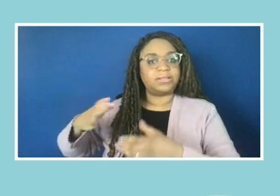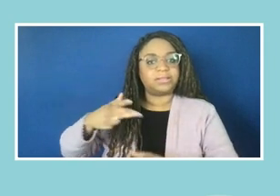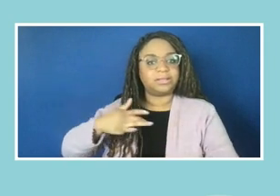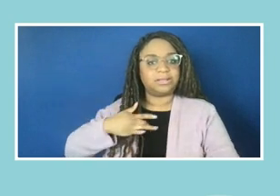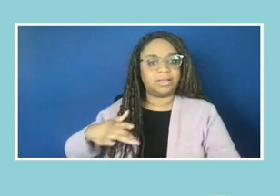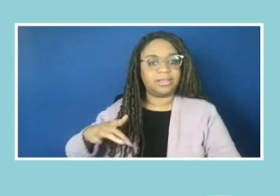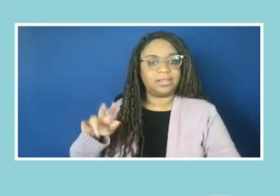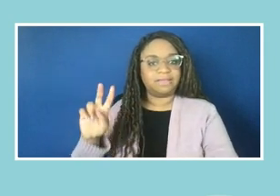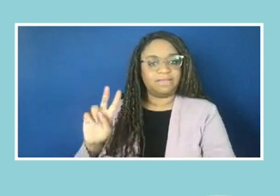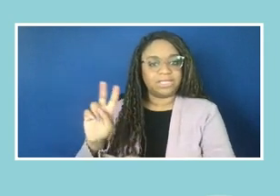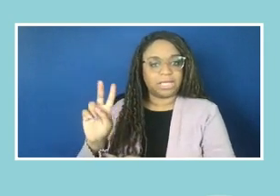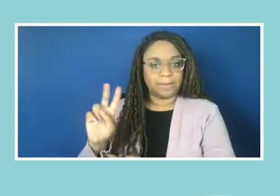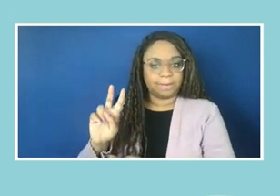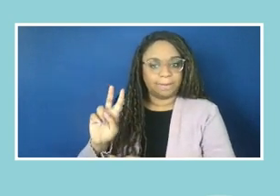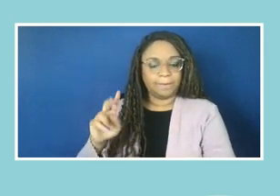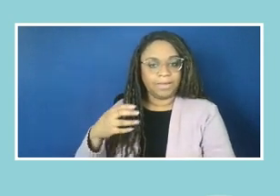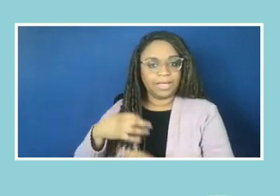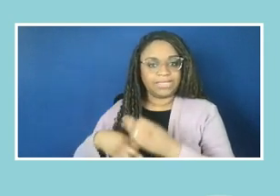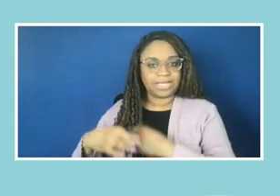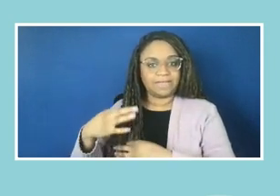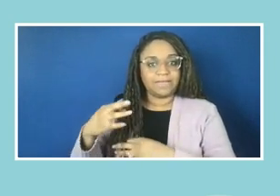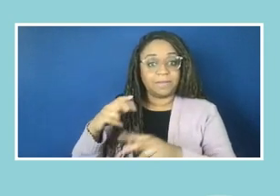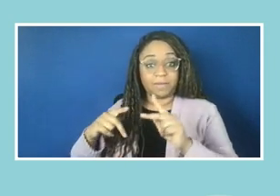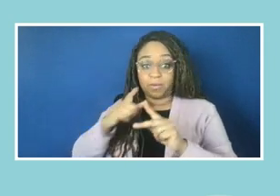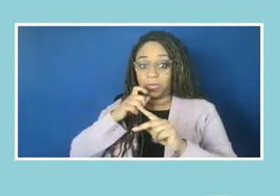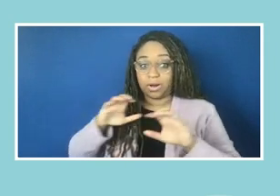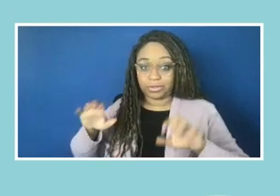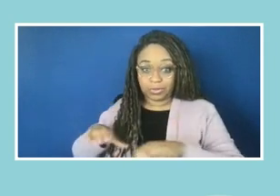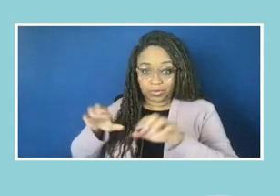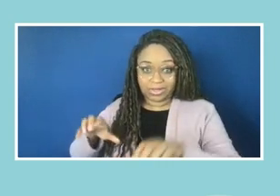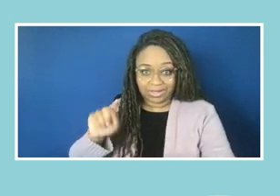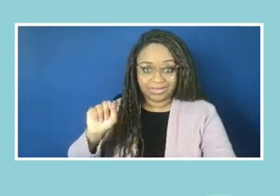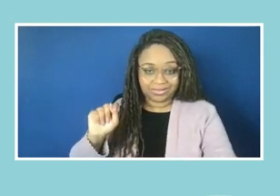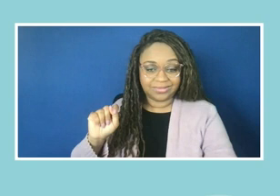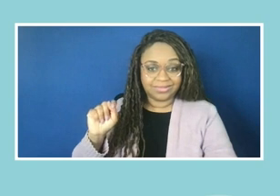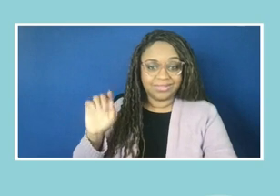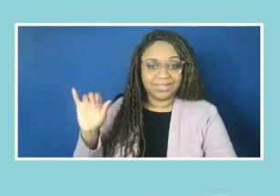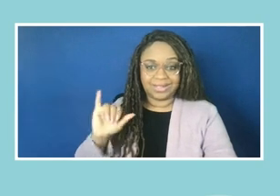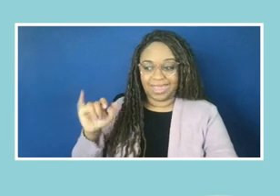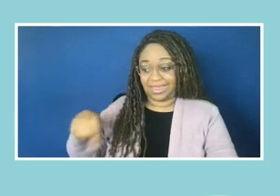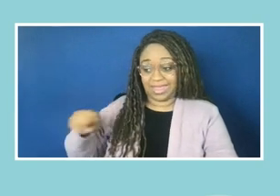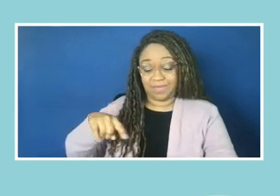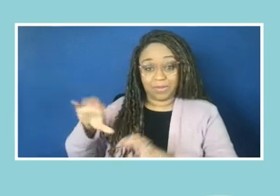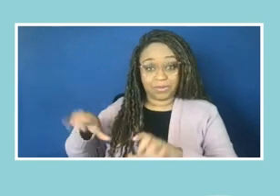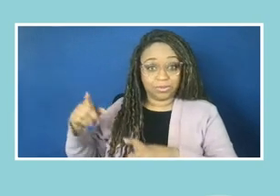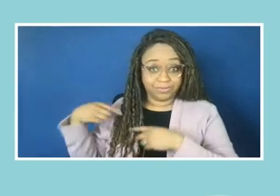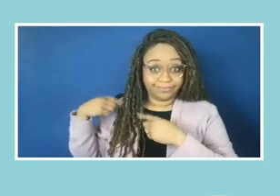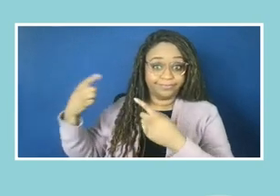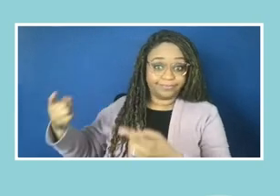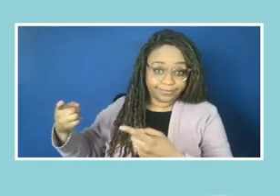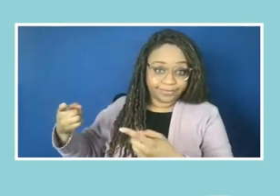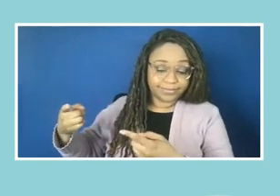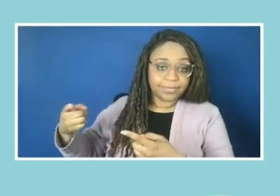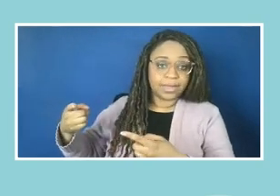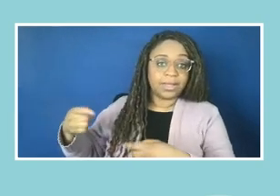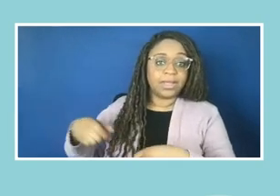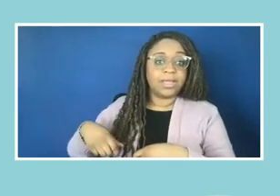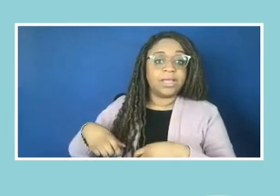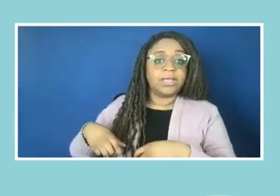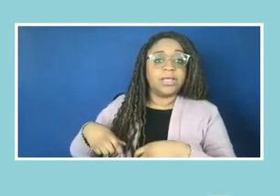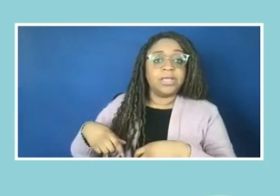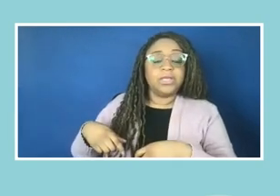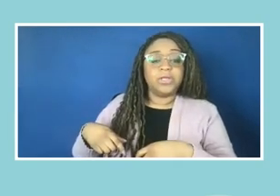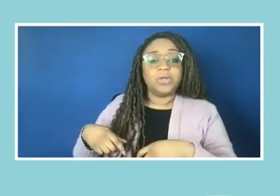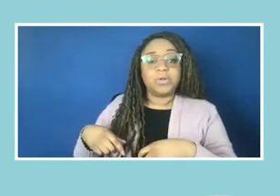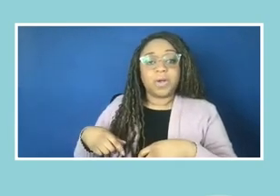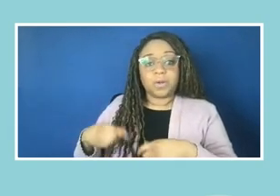the practitioners of it, as they have been. We've seen what happened to folks who were anti-war 20 years ago. We saw